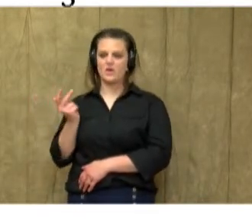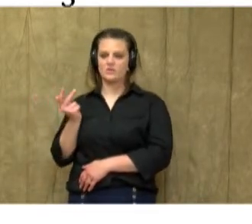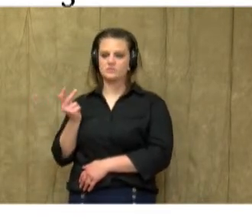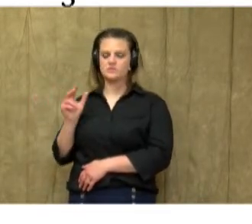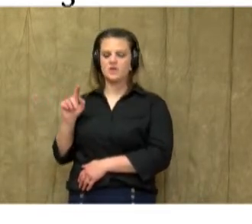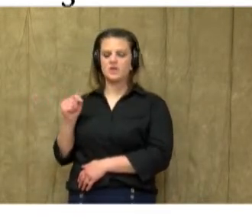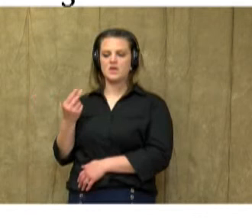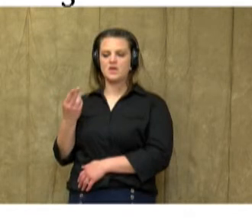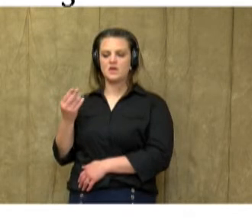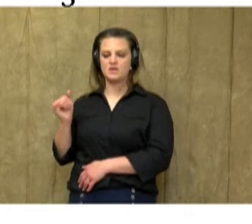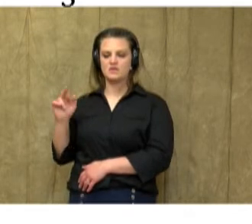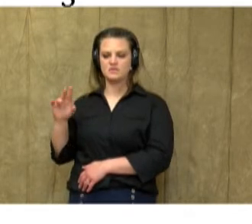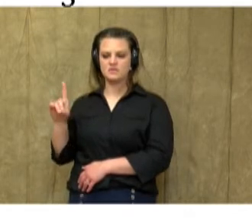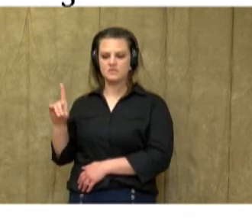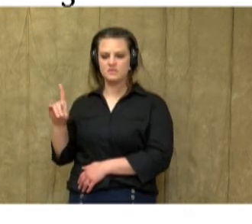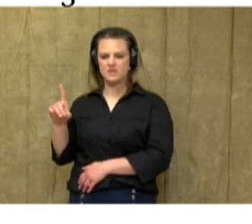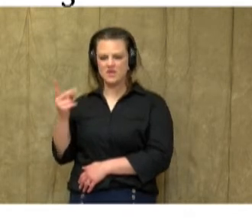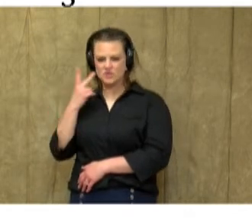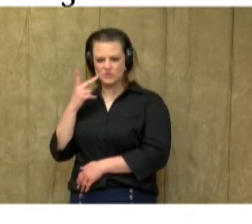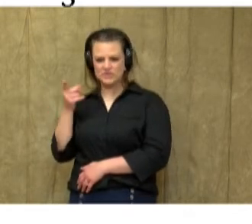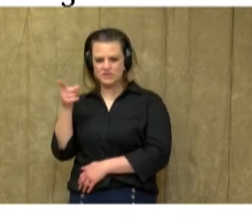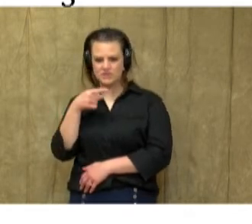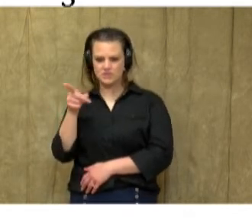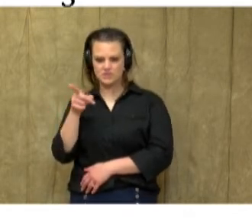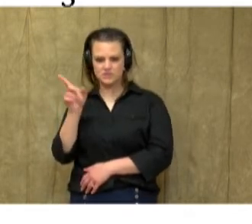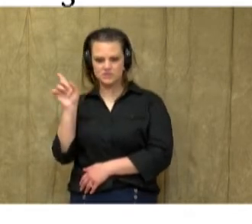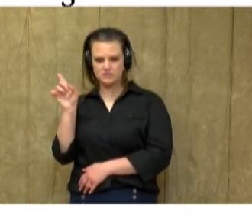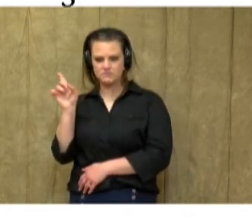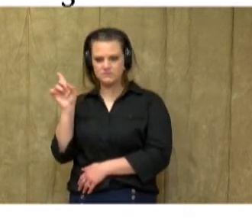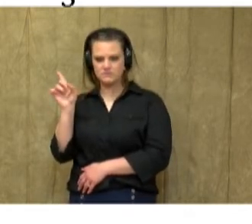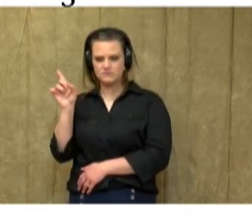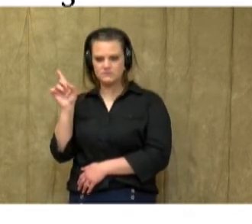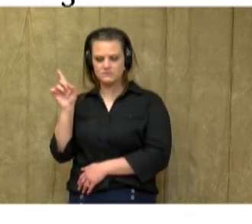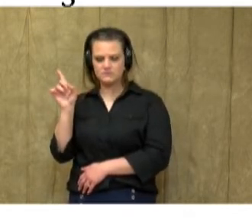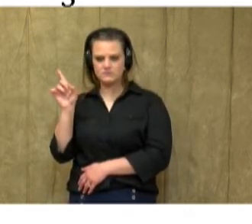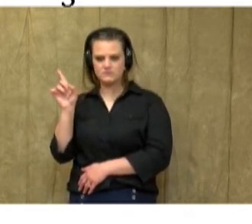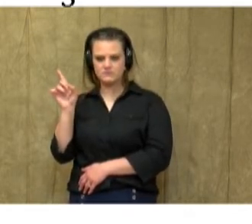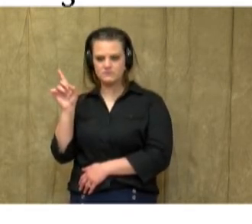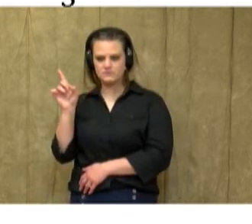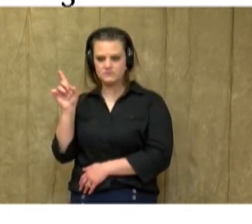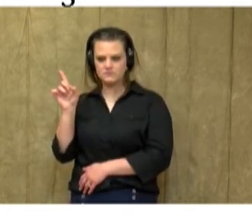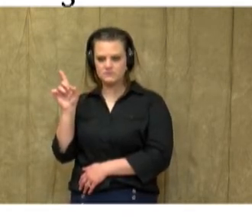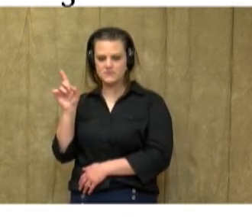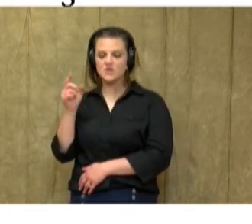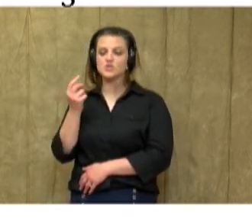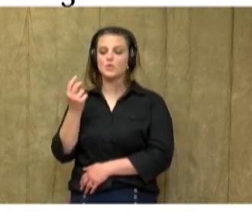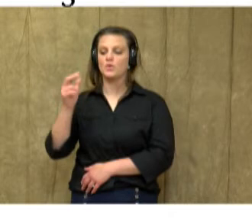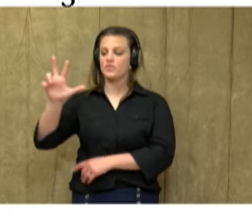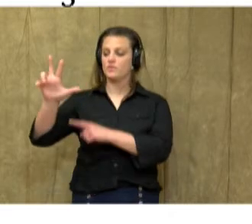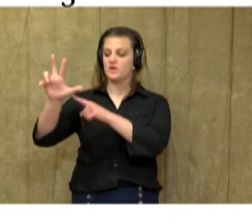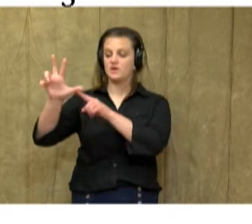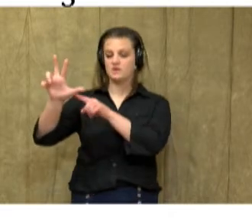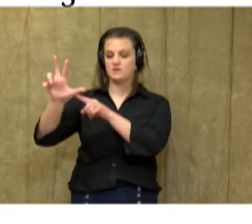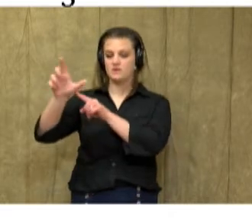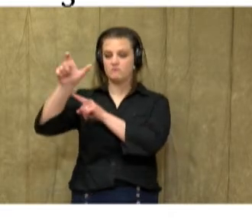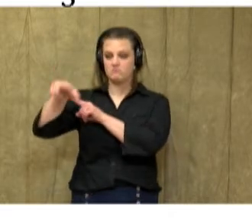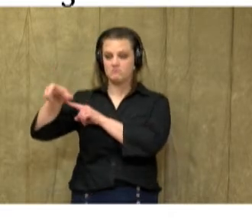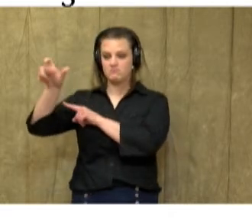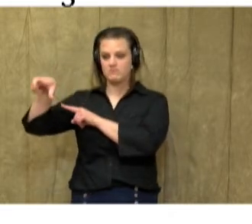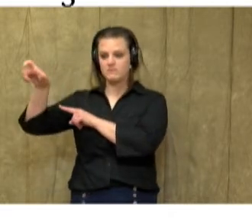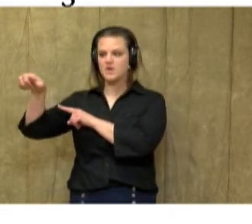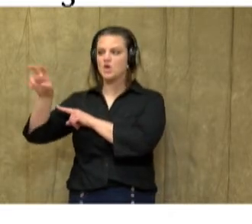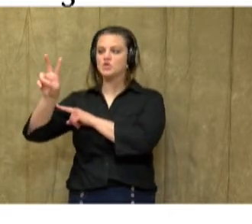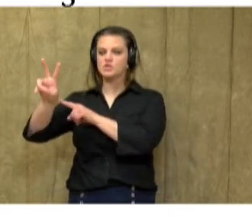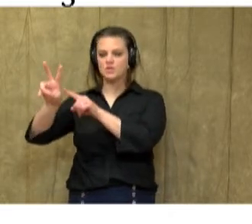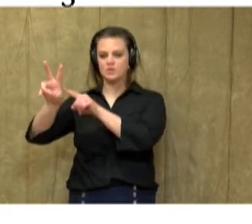the thirds. 1, 2, 3. And 2 of those thirds